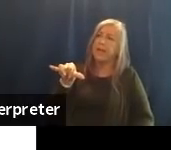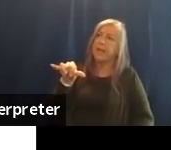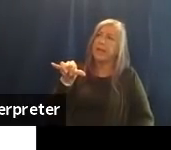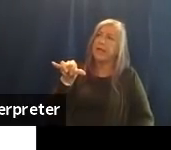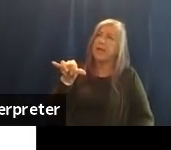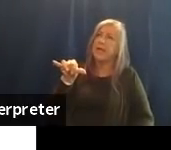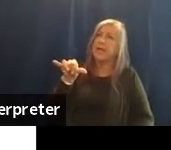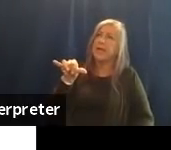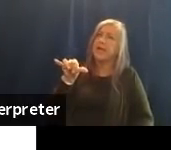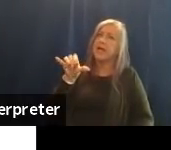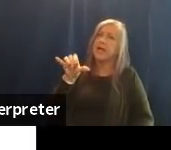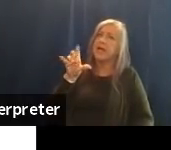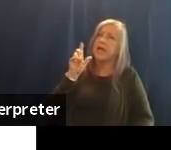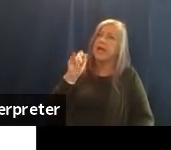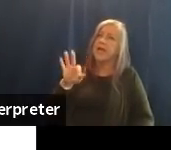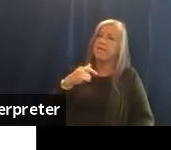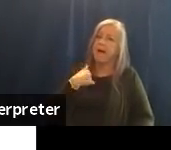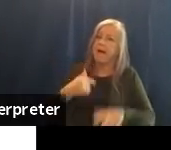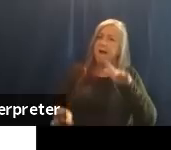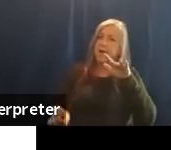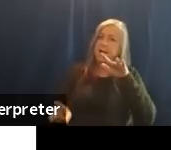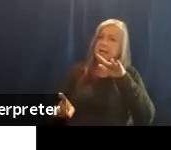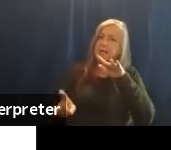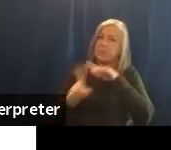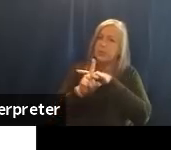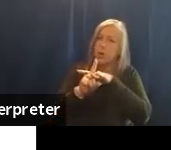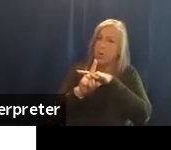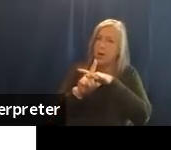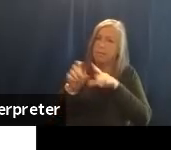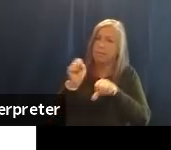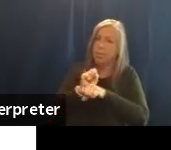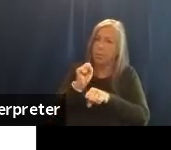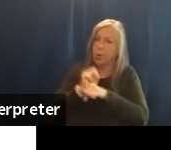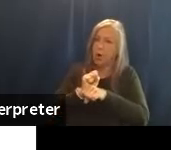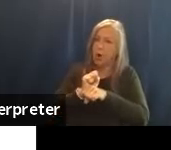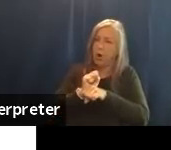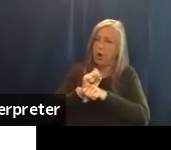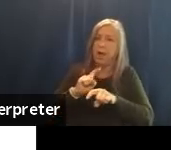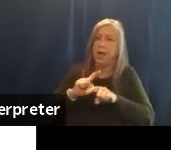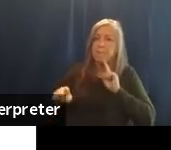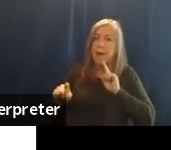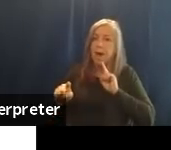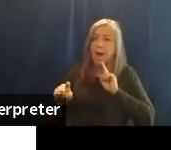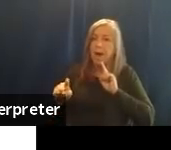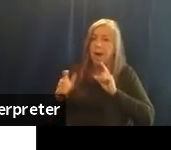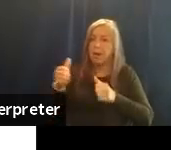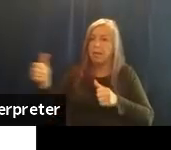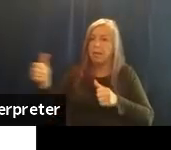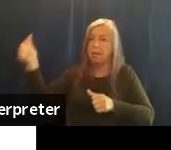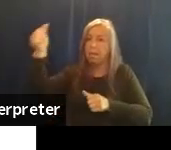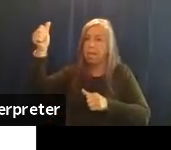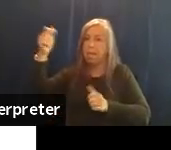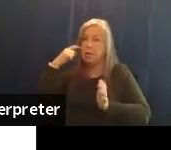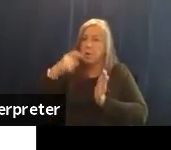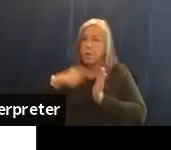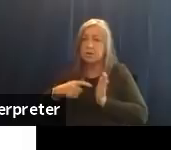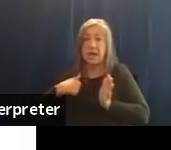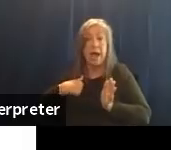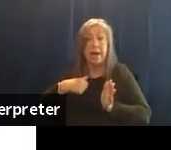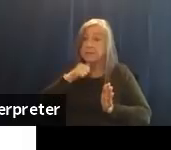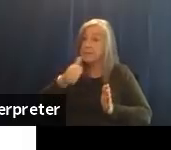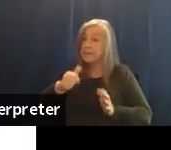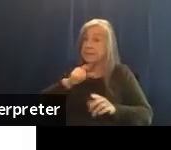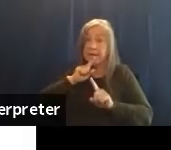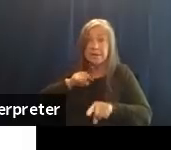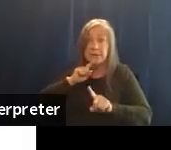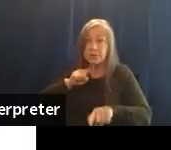building and I don't see a record that I got my health check done at home? Well, if you're here at admin, you're